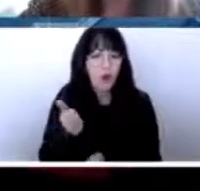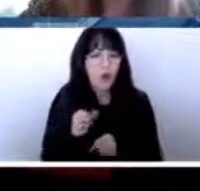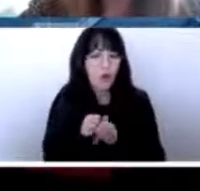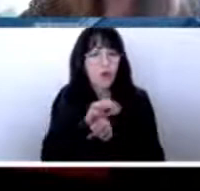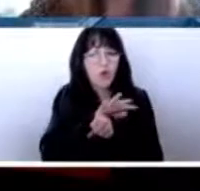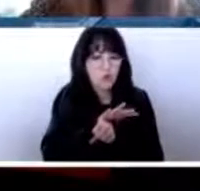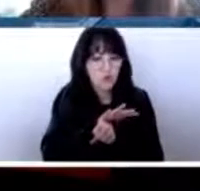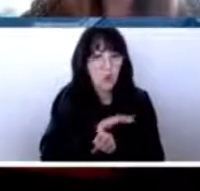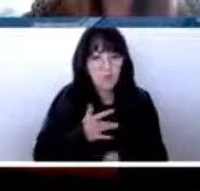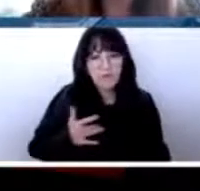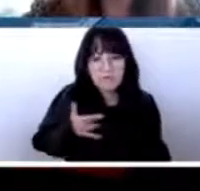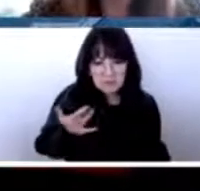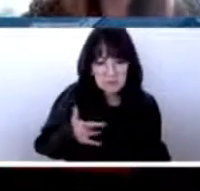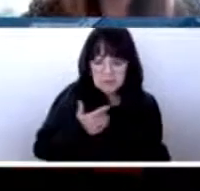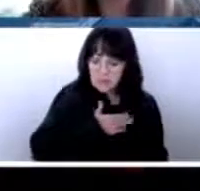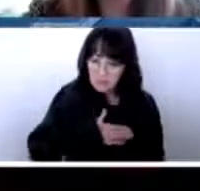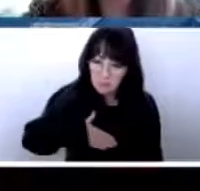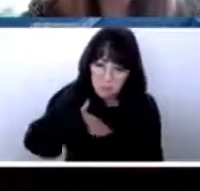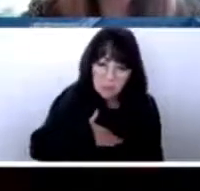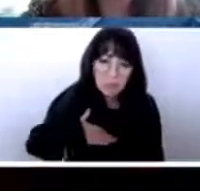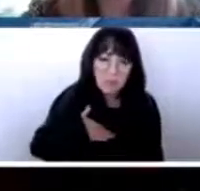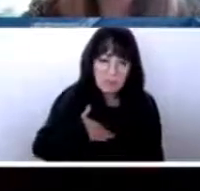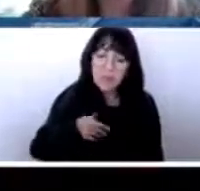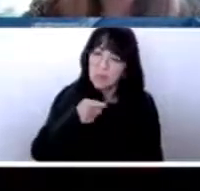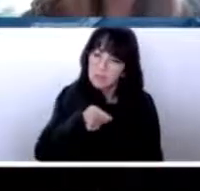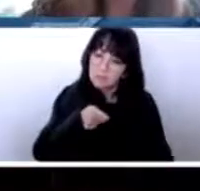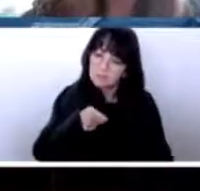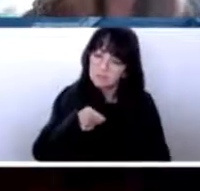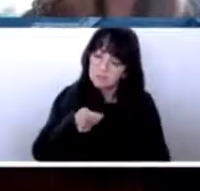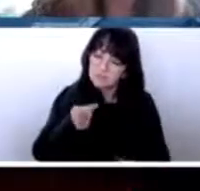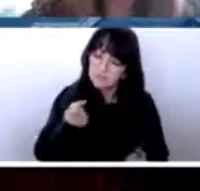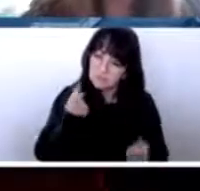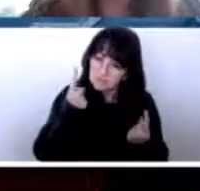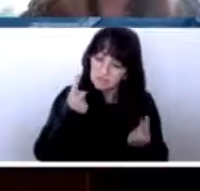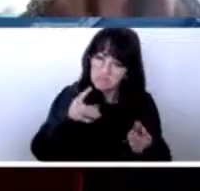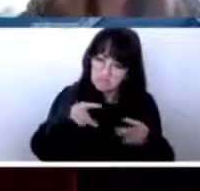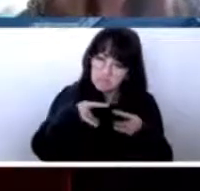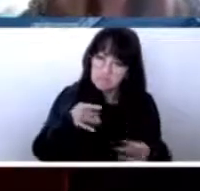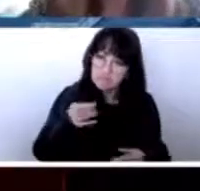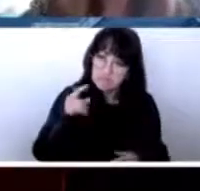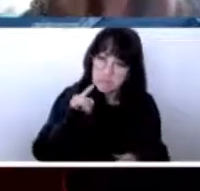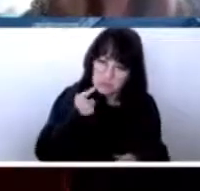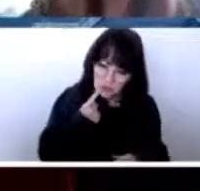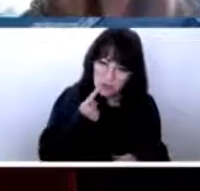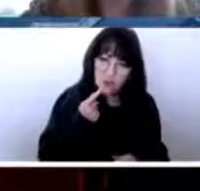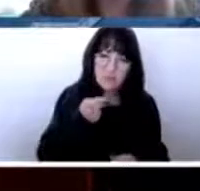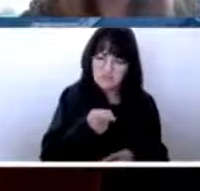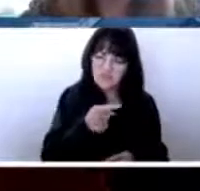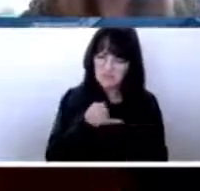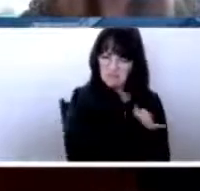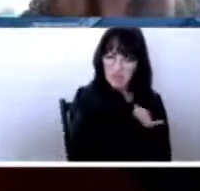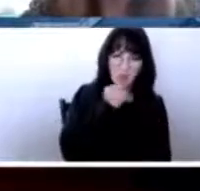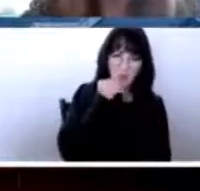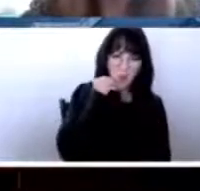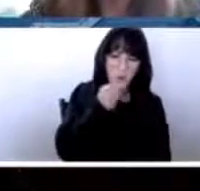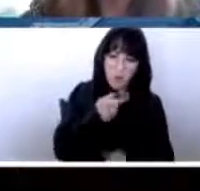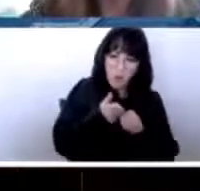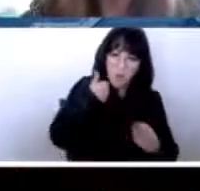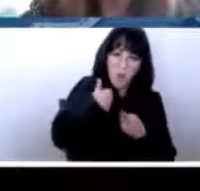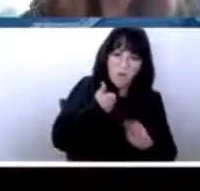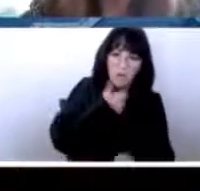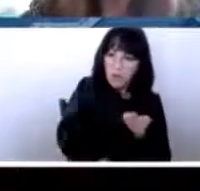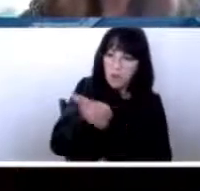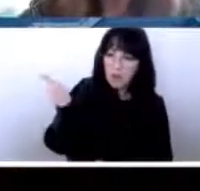symptoms, please treat yourself as a positive COVID case, isolate from others, and get tested as soon as you